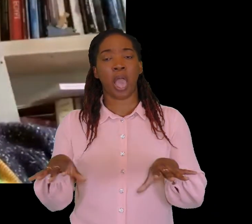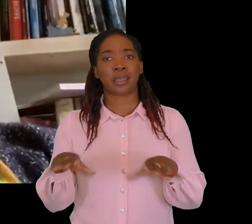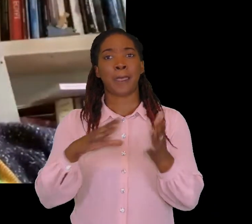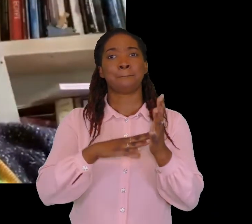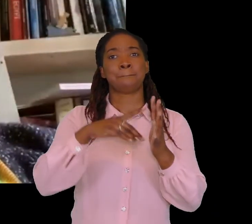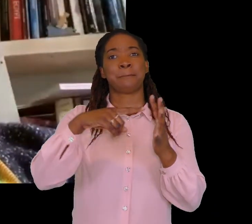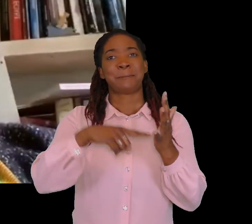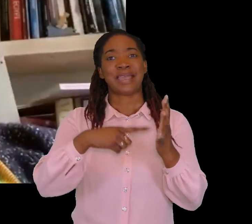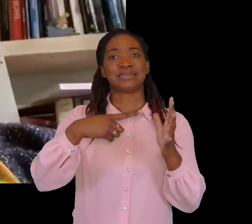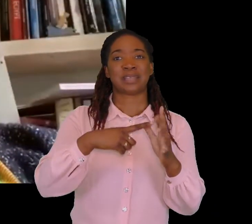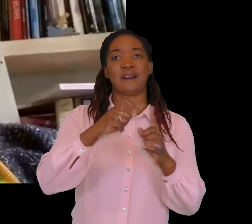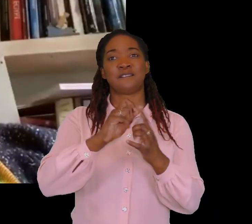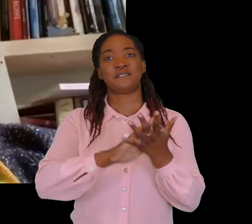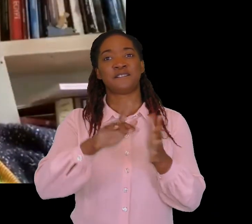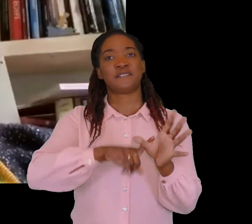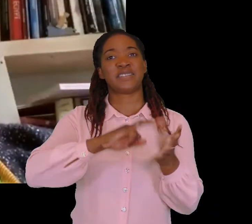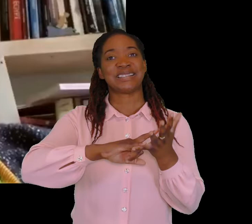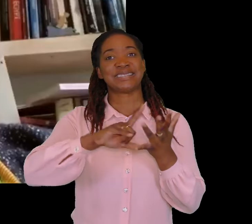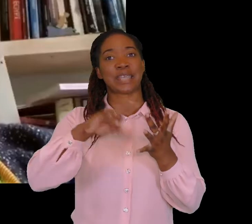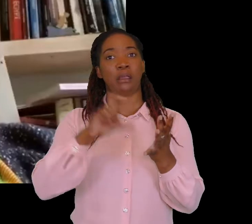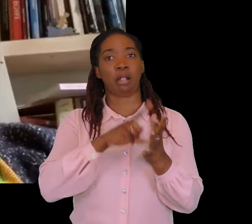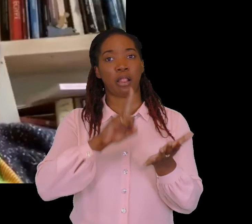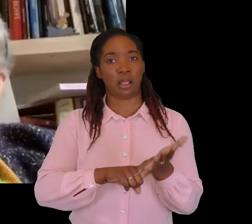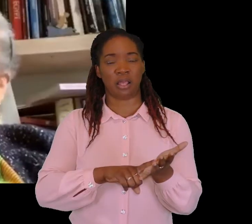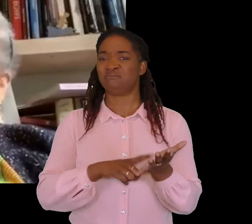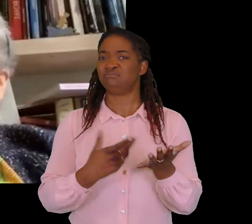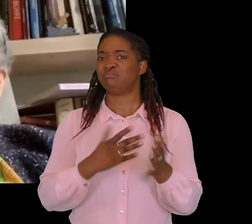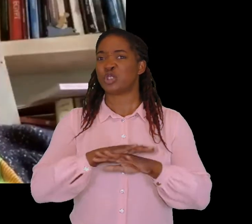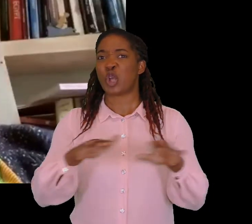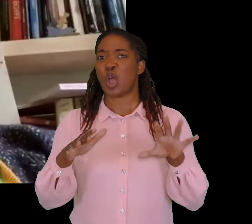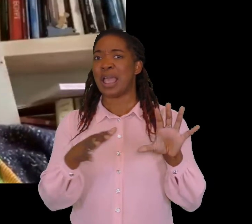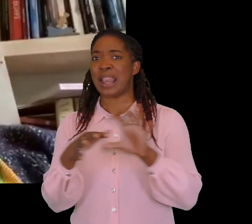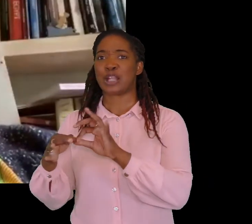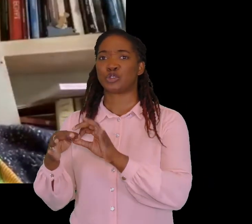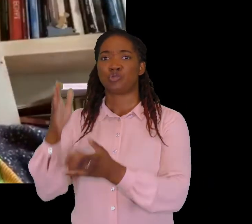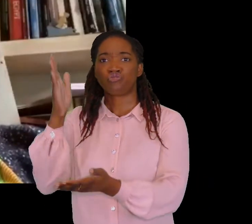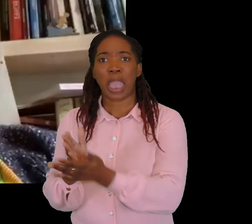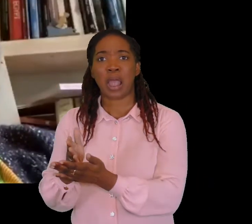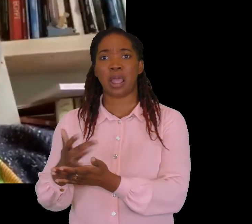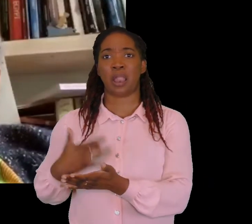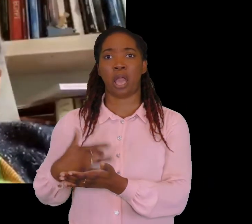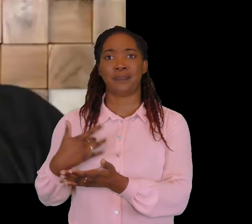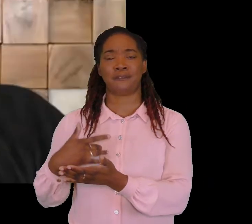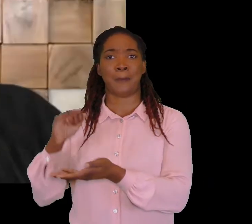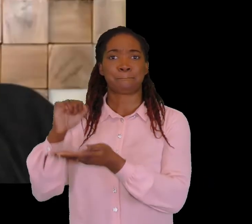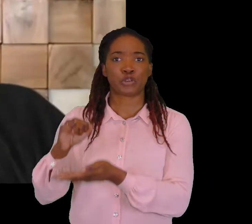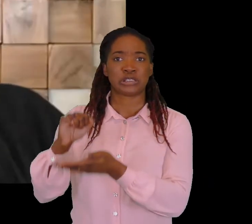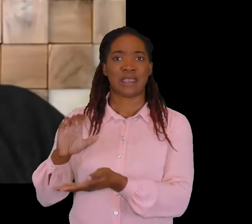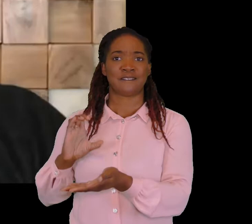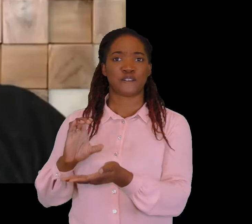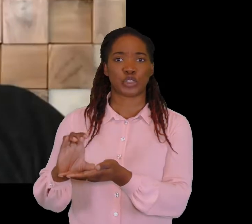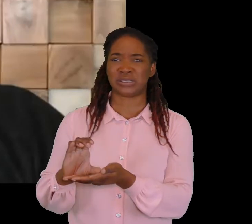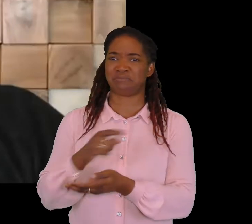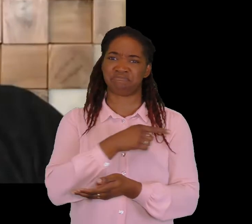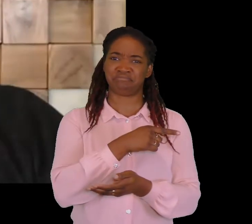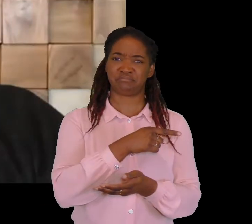and not necessarily about the reality of your budget and your funding, and it was about it was again about